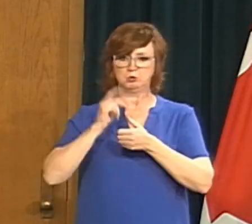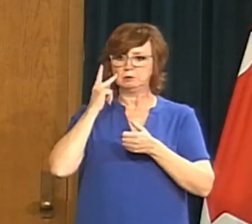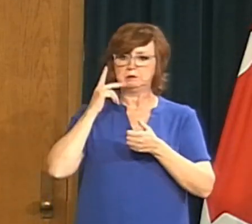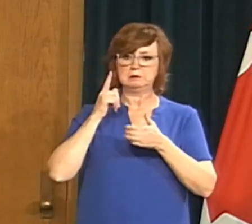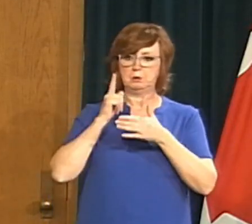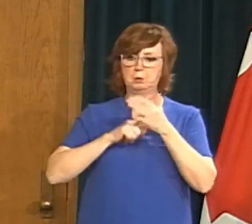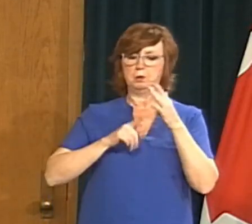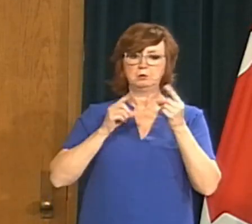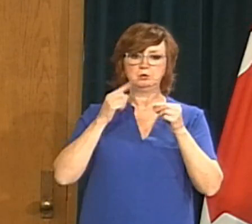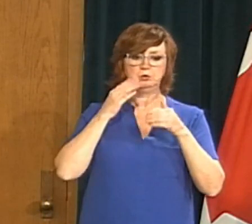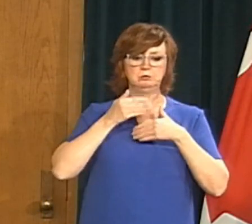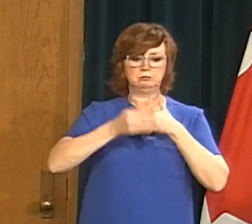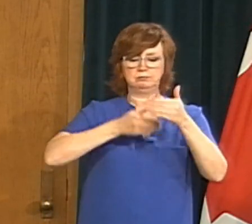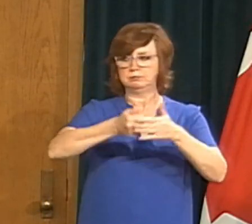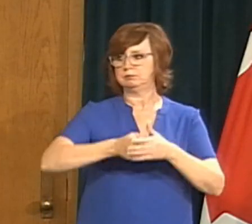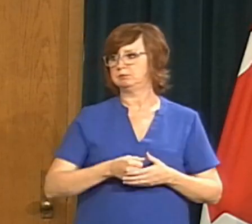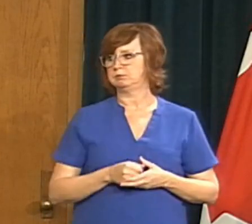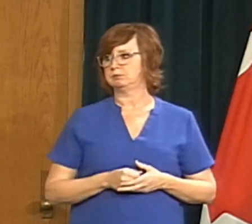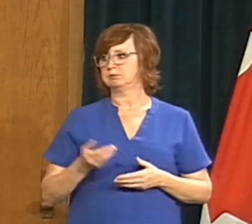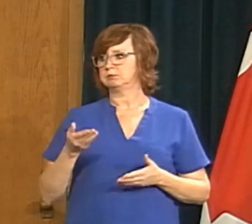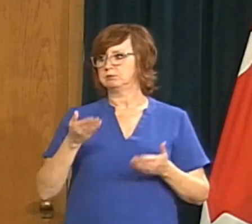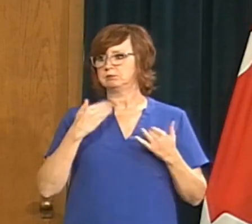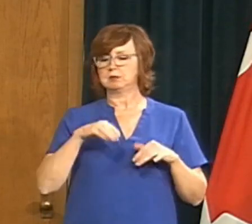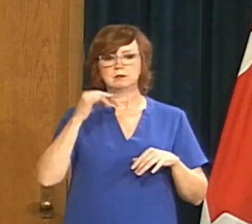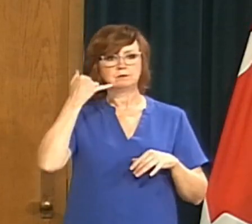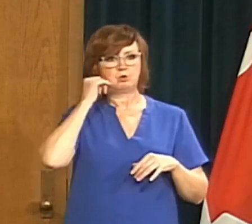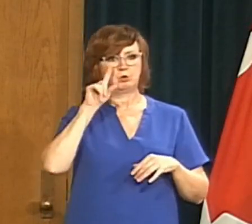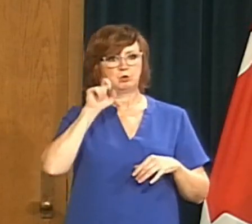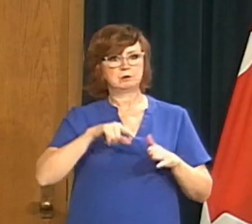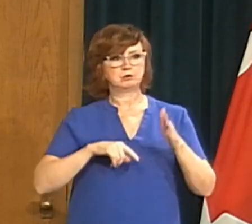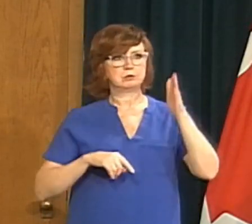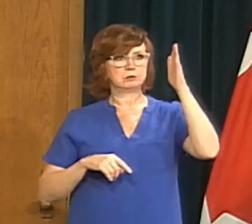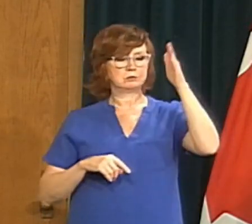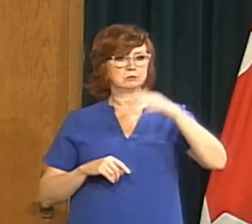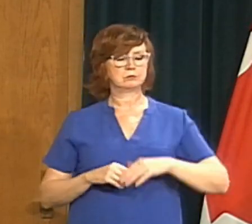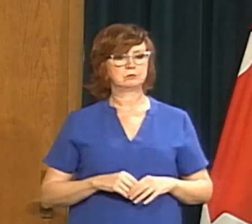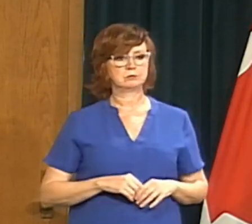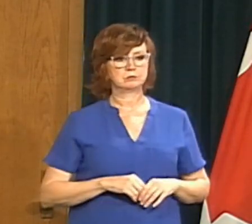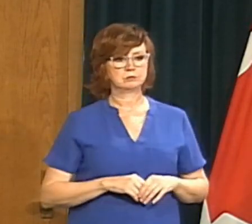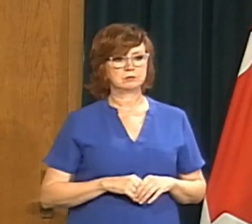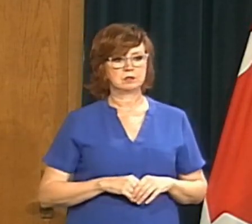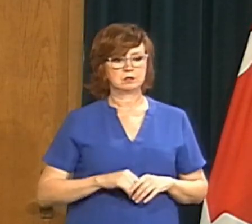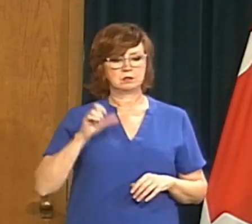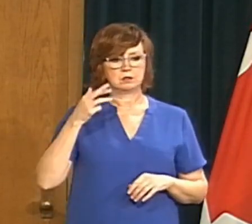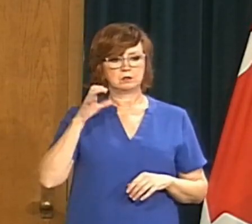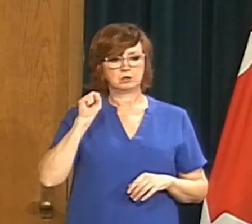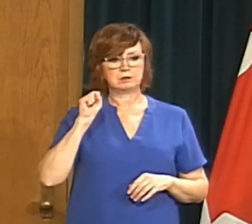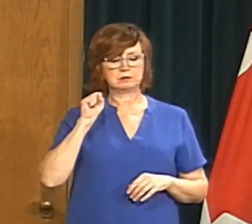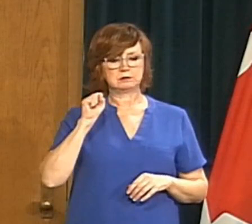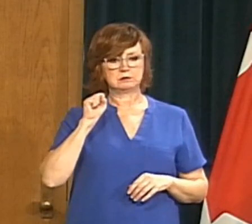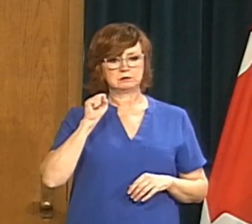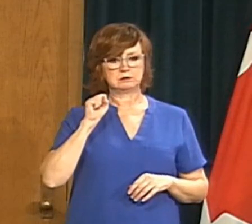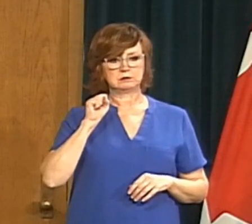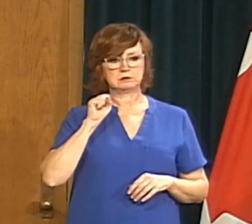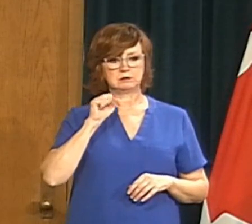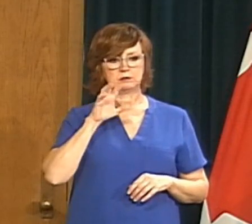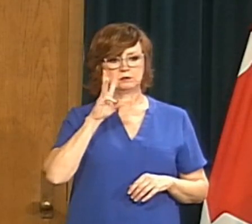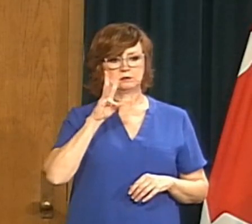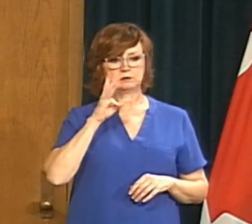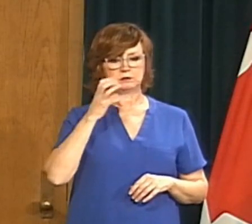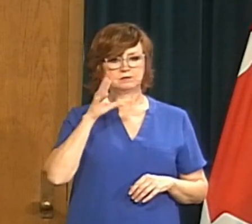goes. We'll take our next question from the phone line, operator. We have Chris Vandenbrekel with News Talk